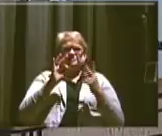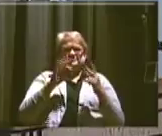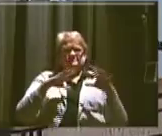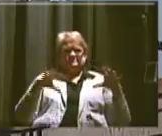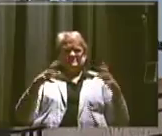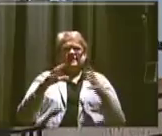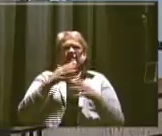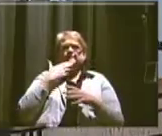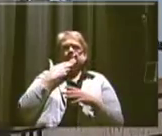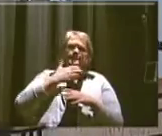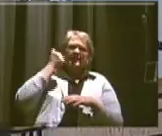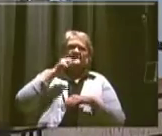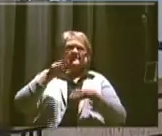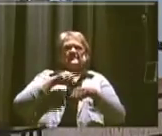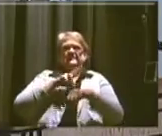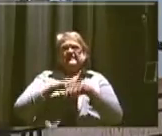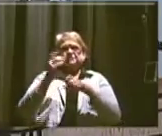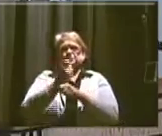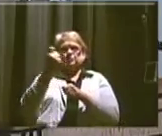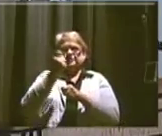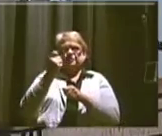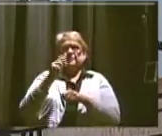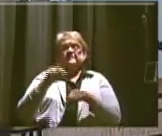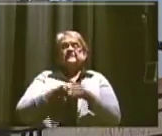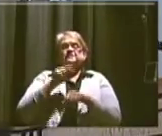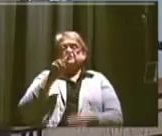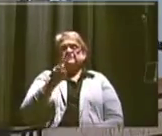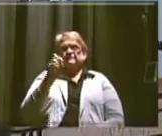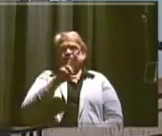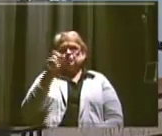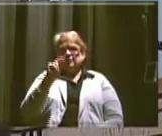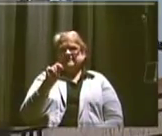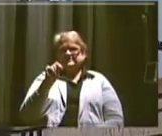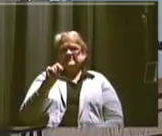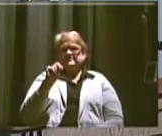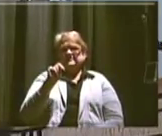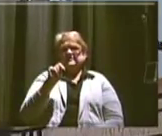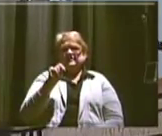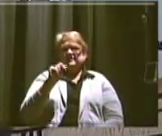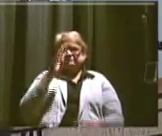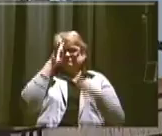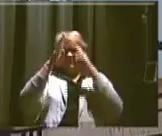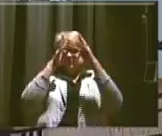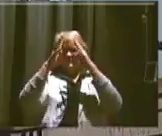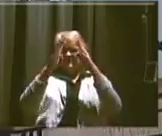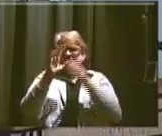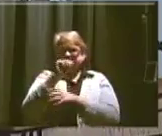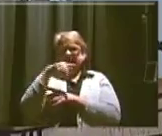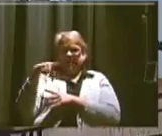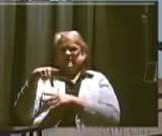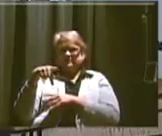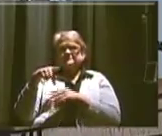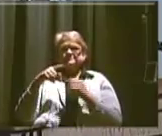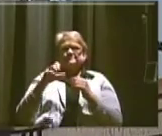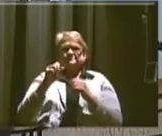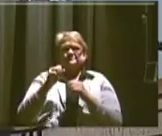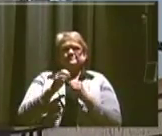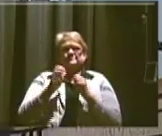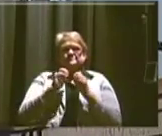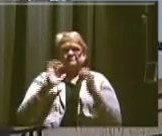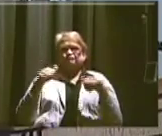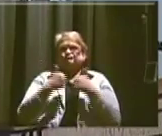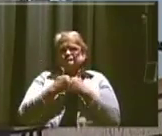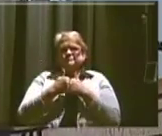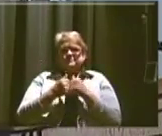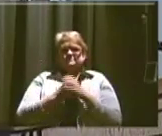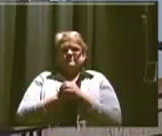Nation winner in the National Verizon Innovation App Challenge. The competition provides an opportunity